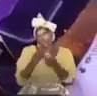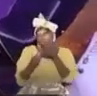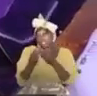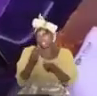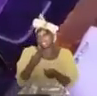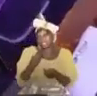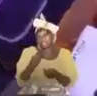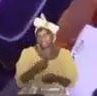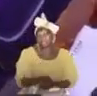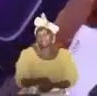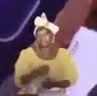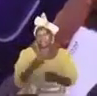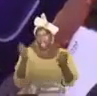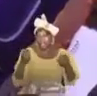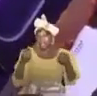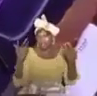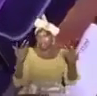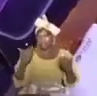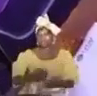Hallelujah.